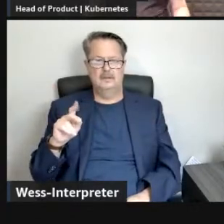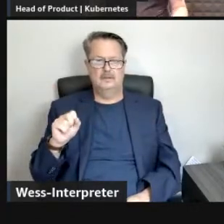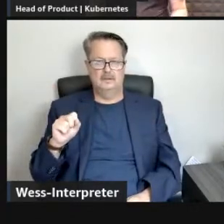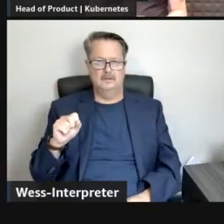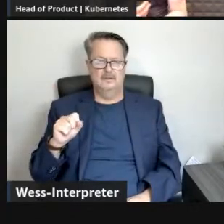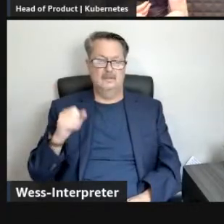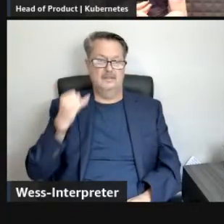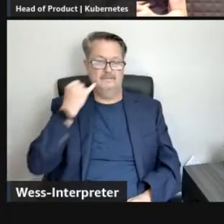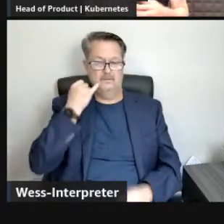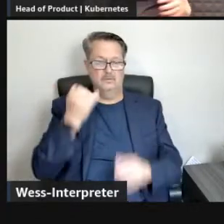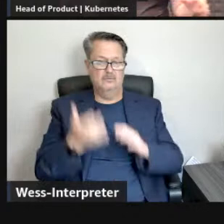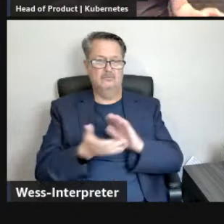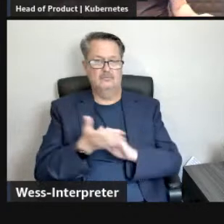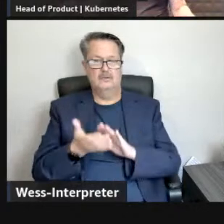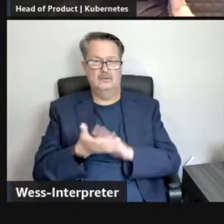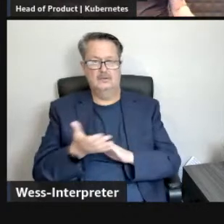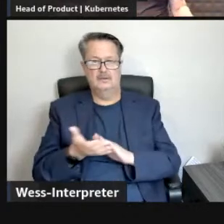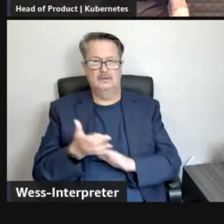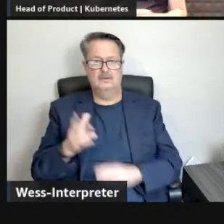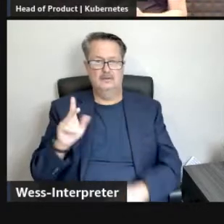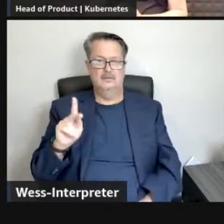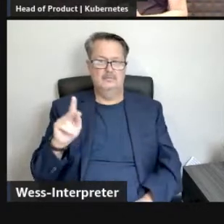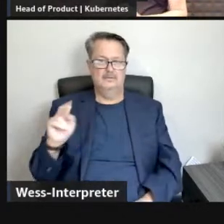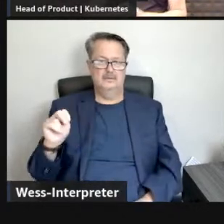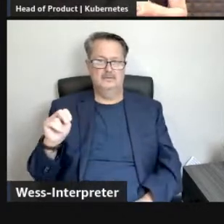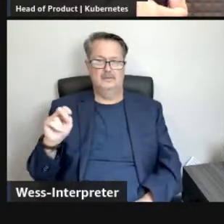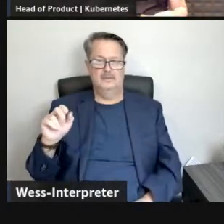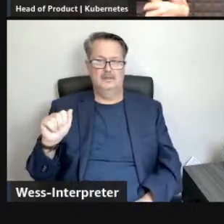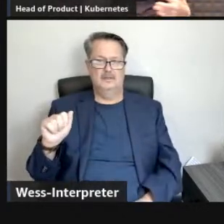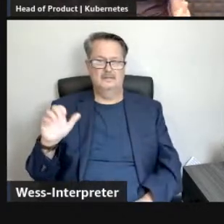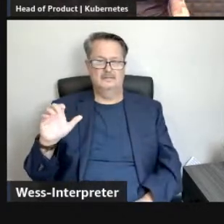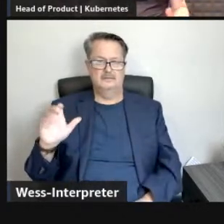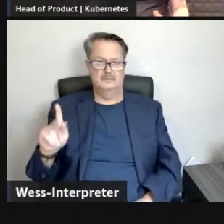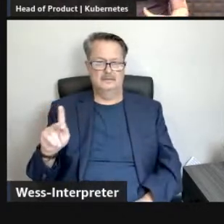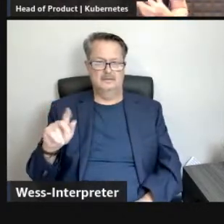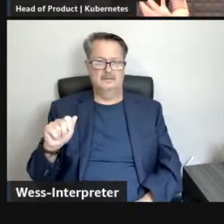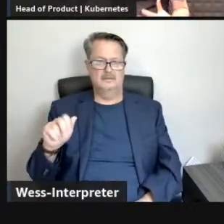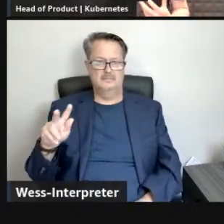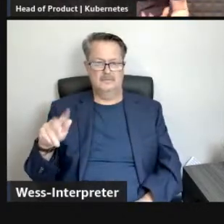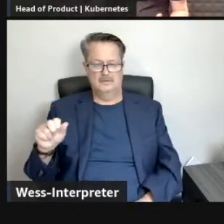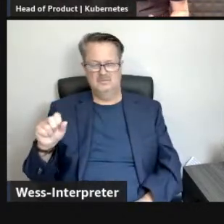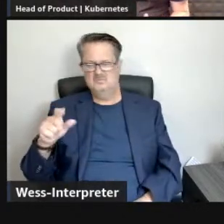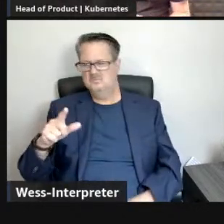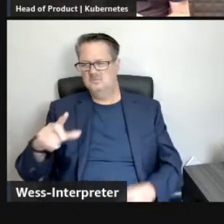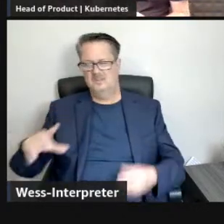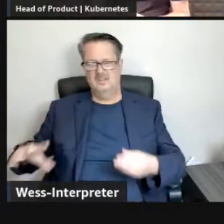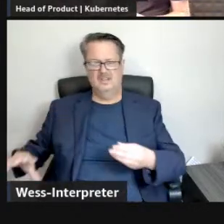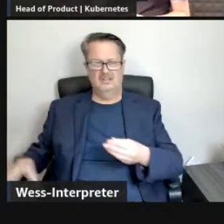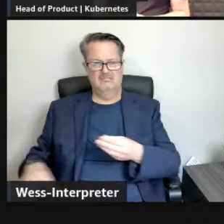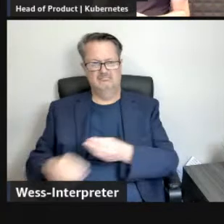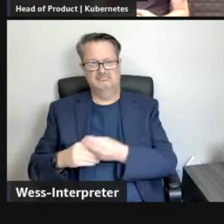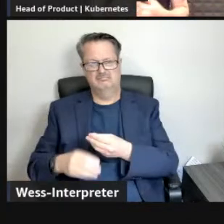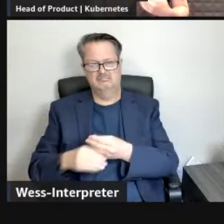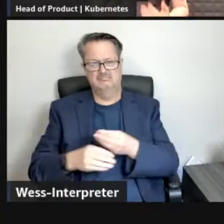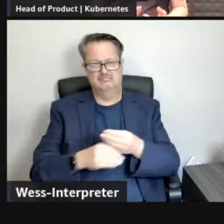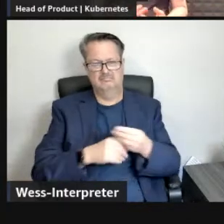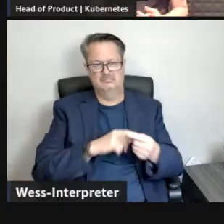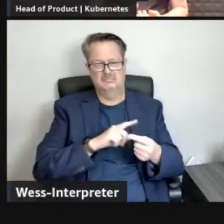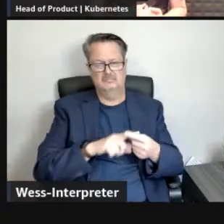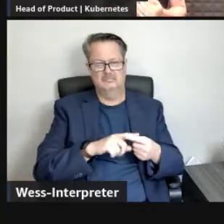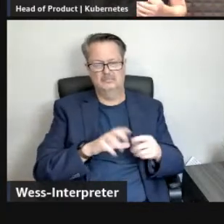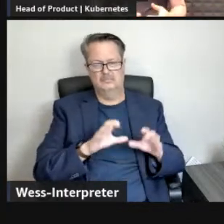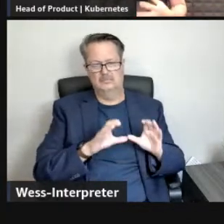full advantage of all the other services within AWS to offload and to support your applications. So the